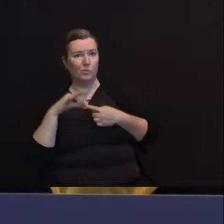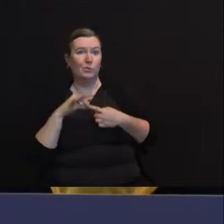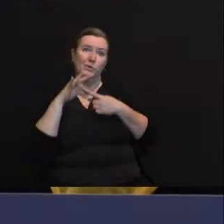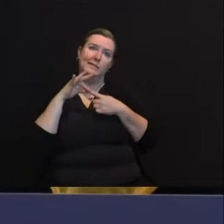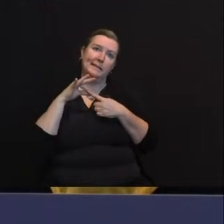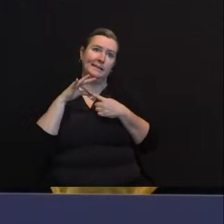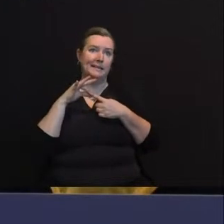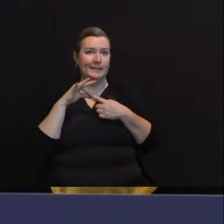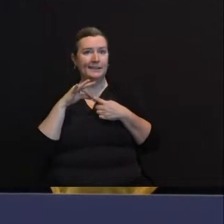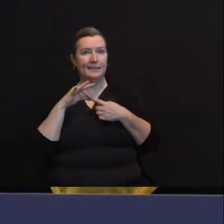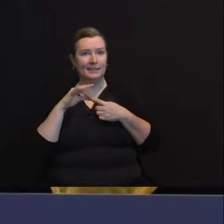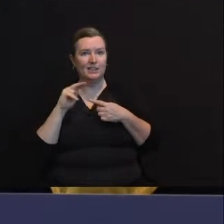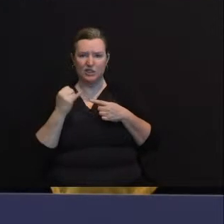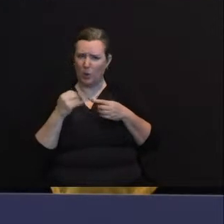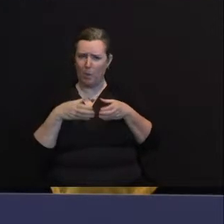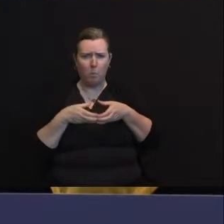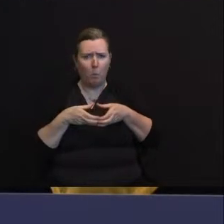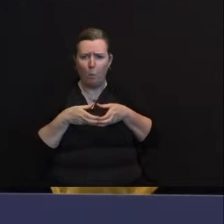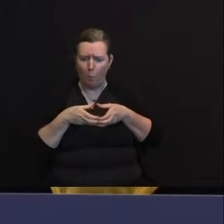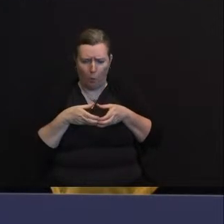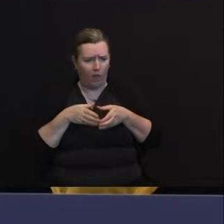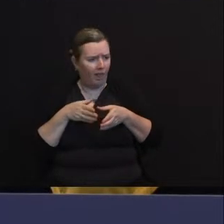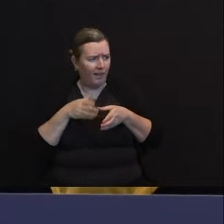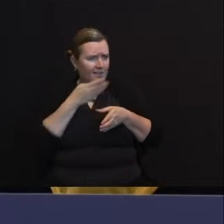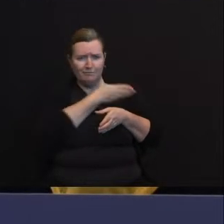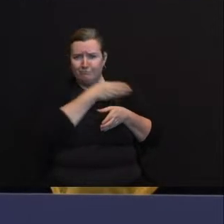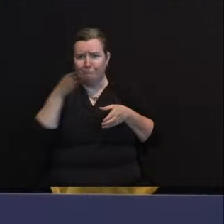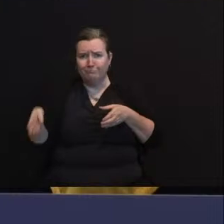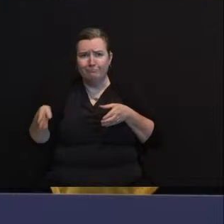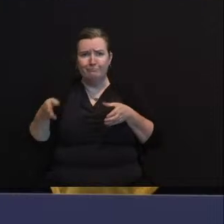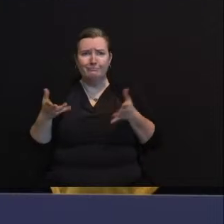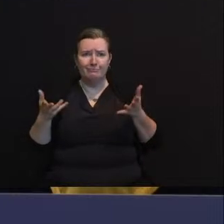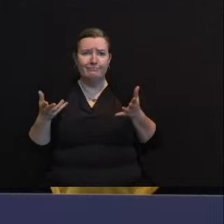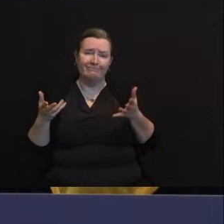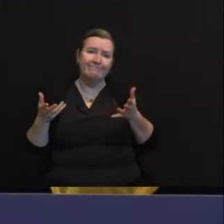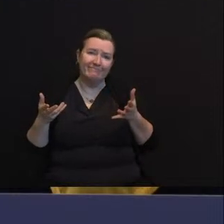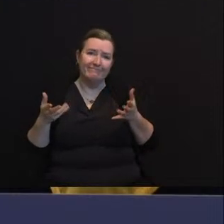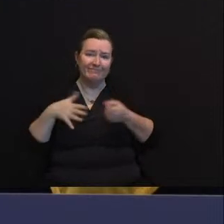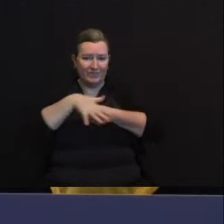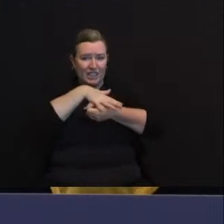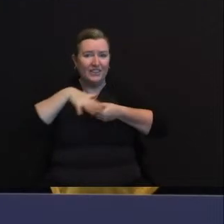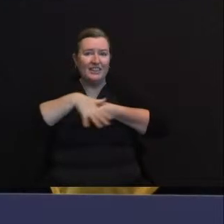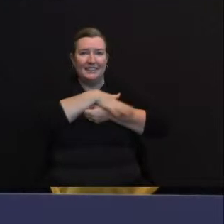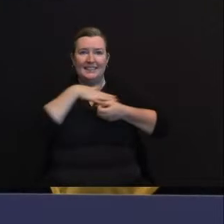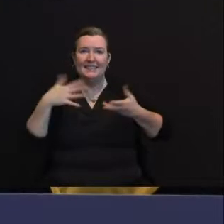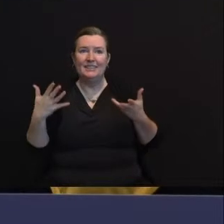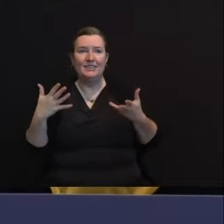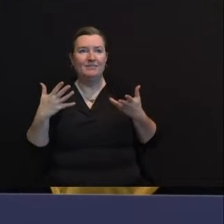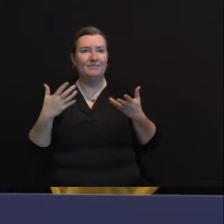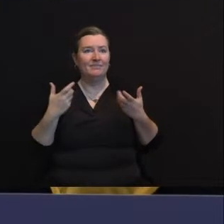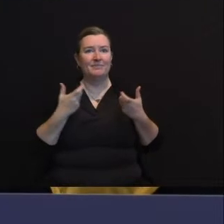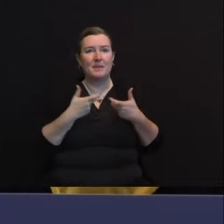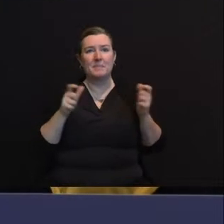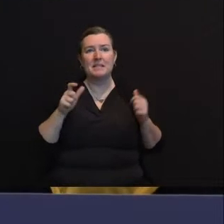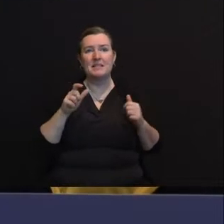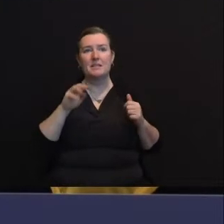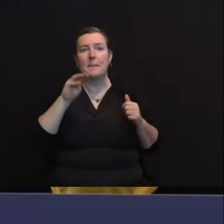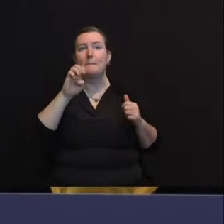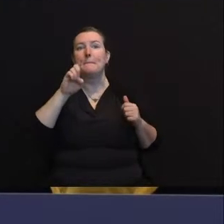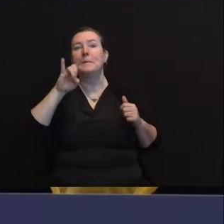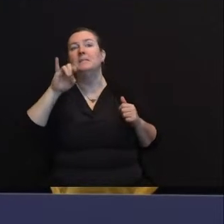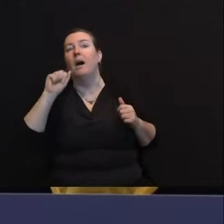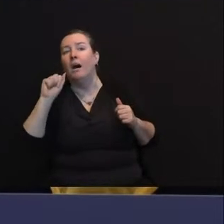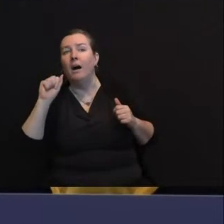as large as we are, as populous as we are, I should say, where you've got your biggest media markets actually don't even exist, at